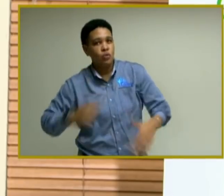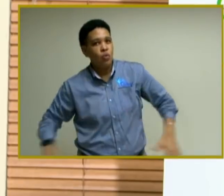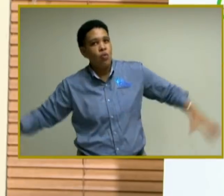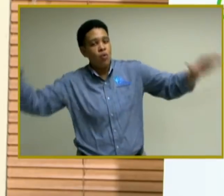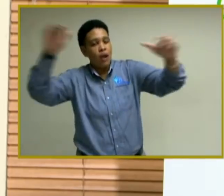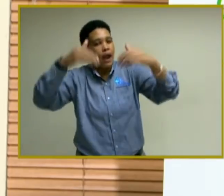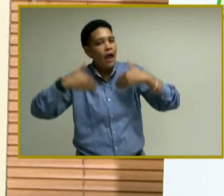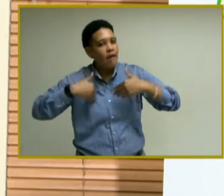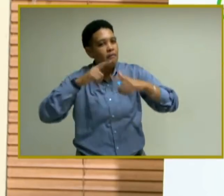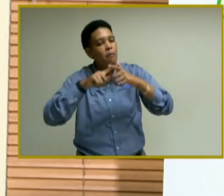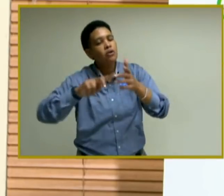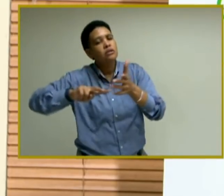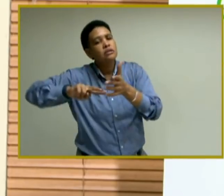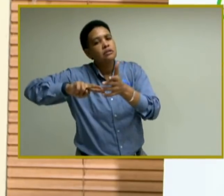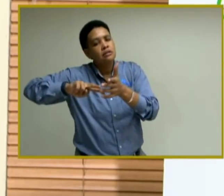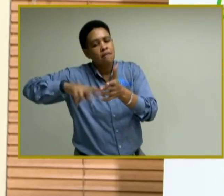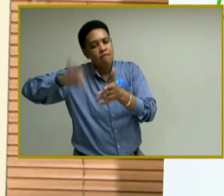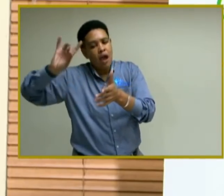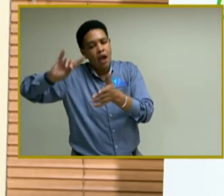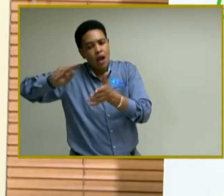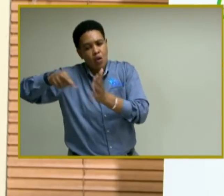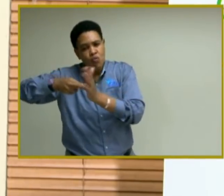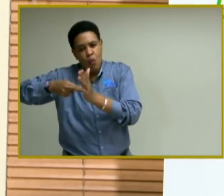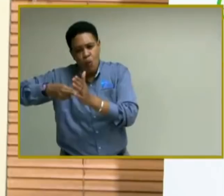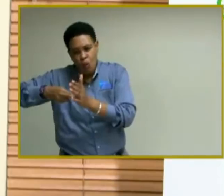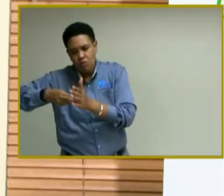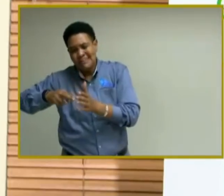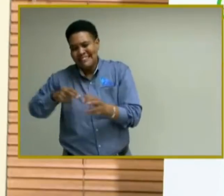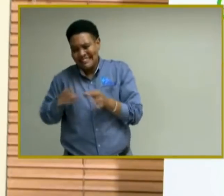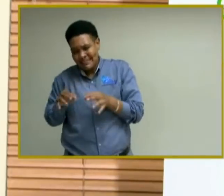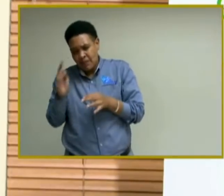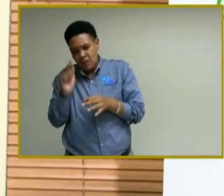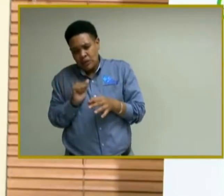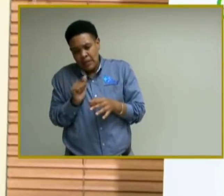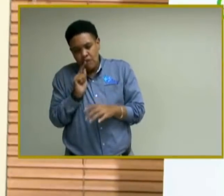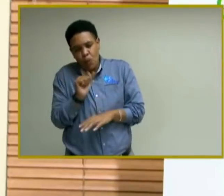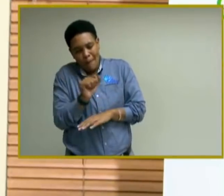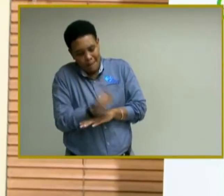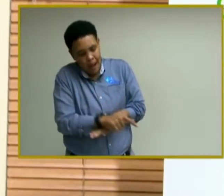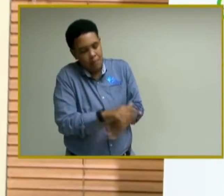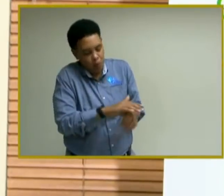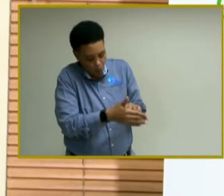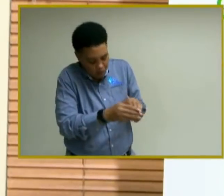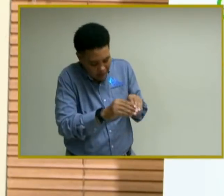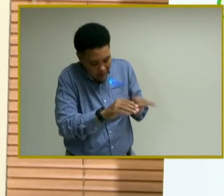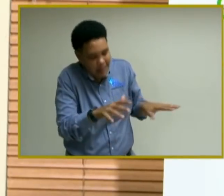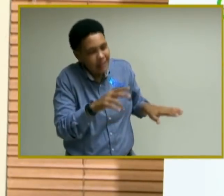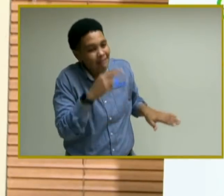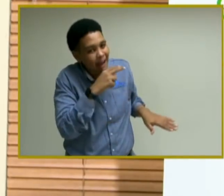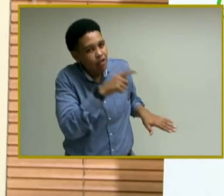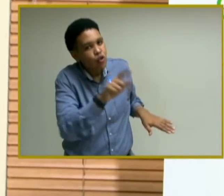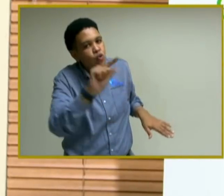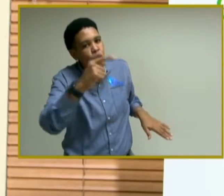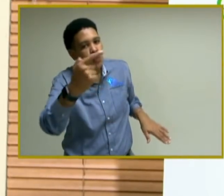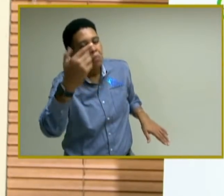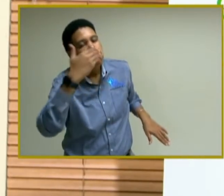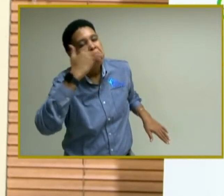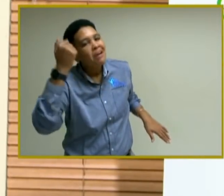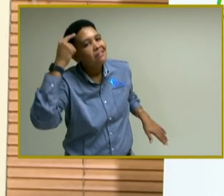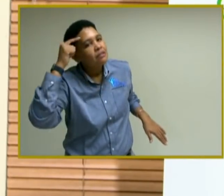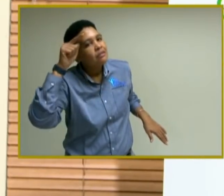and define a role for ourselves to overcome the COVID virus so that 2021 will be a better